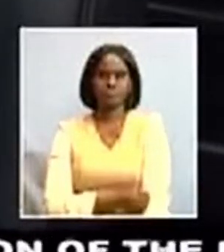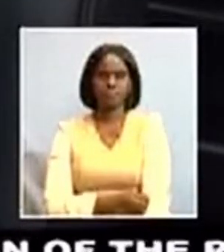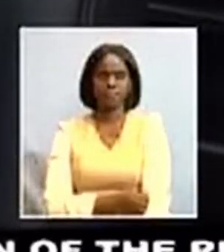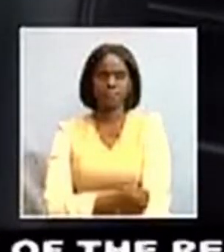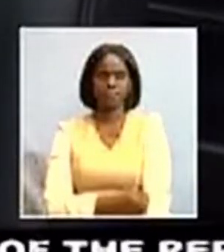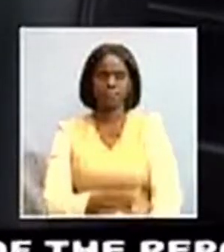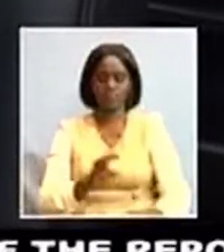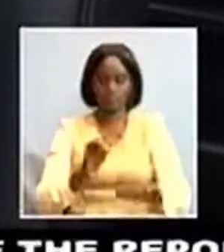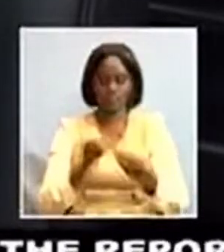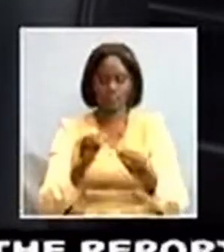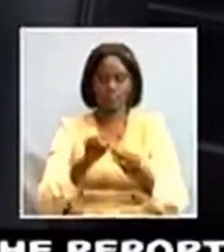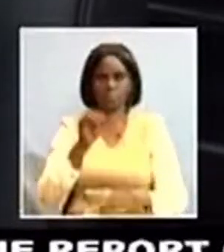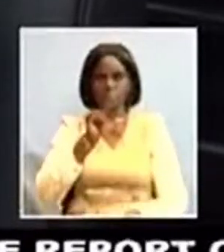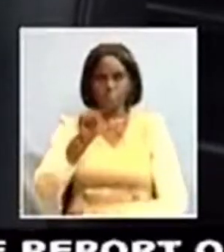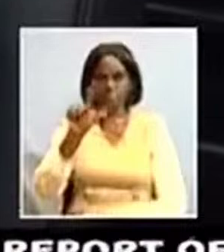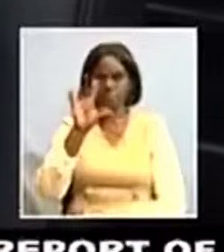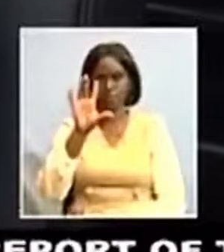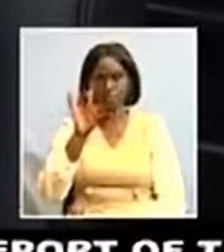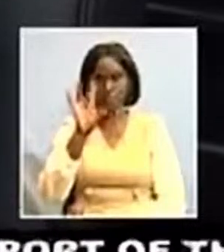Appendix 28.